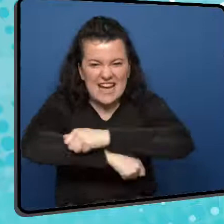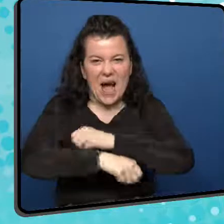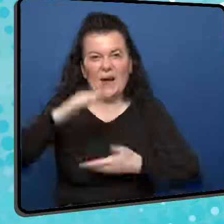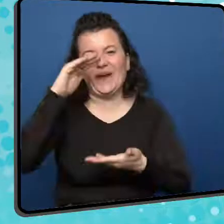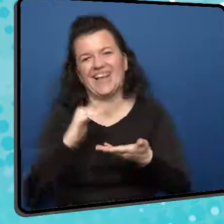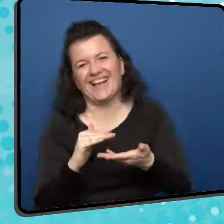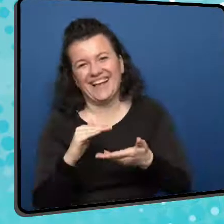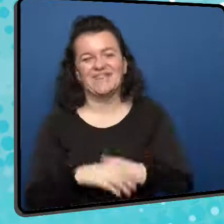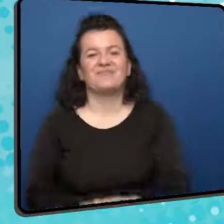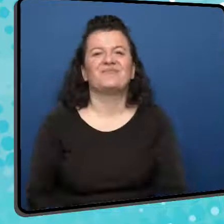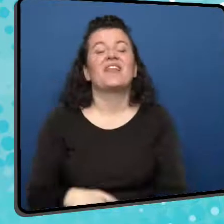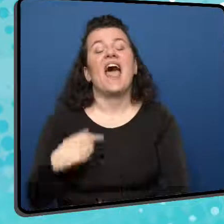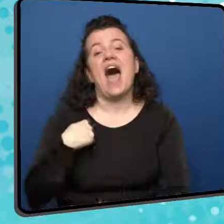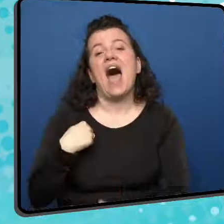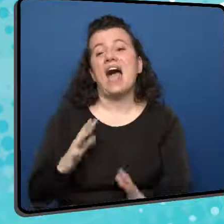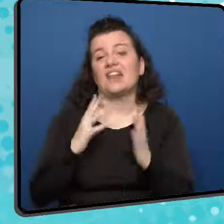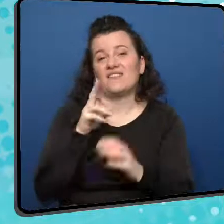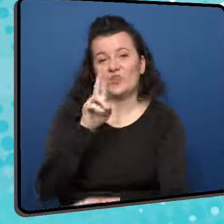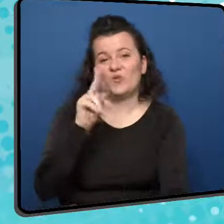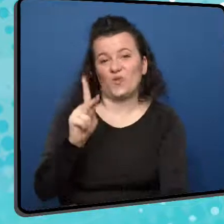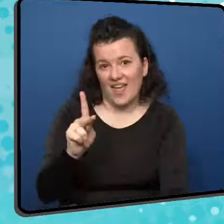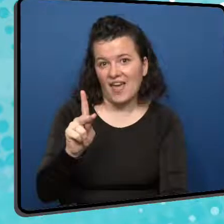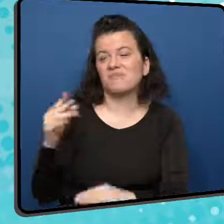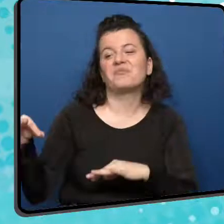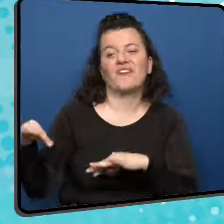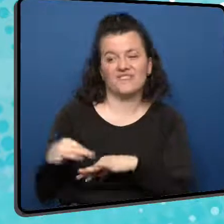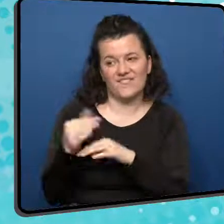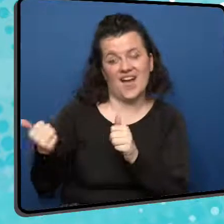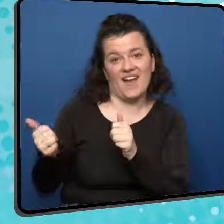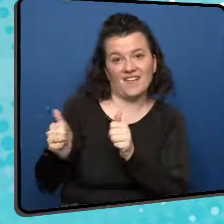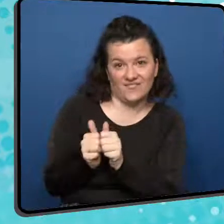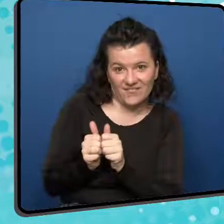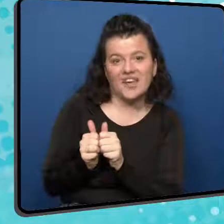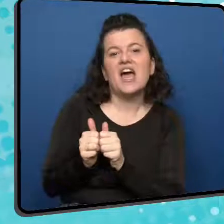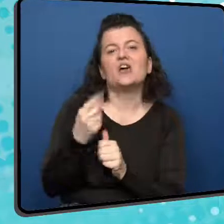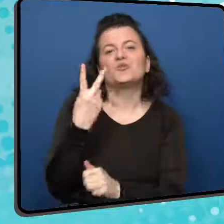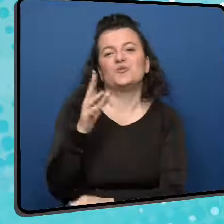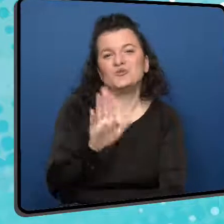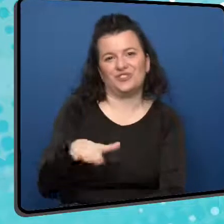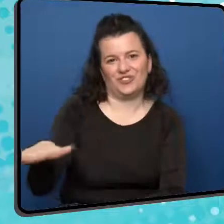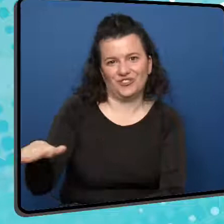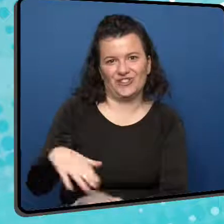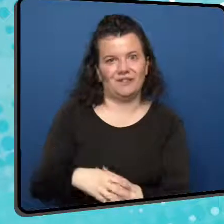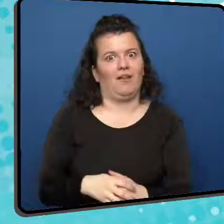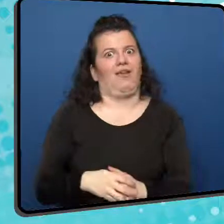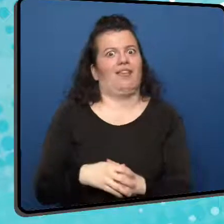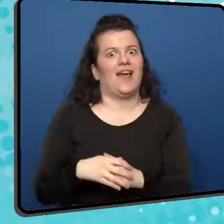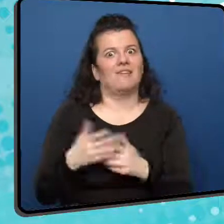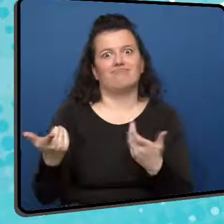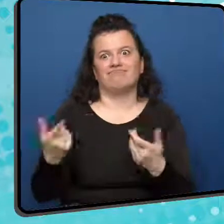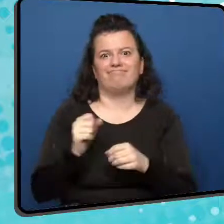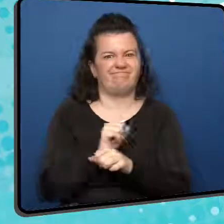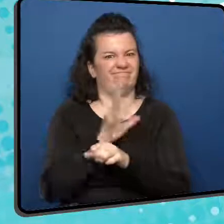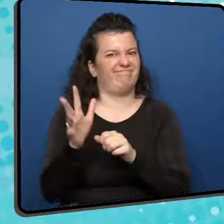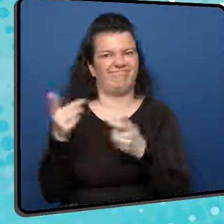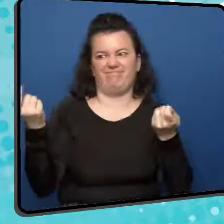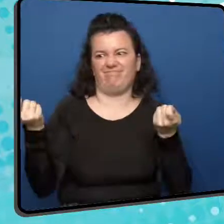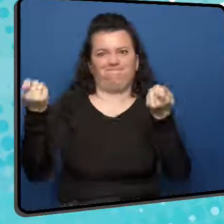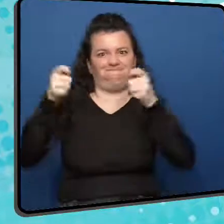UK with my wife and my 2 kids, which has been really interesting during the whole lockdown period.